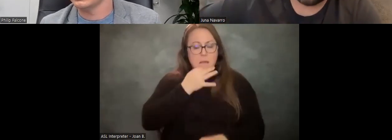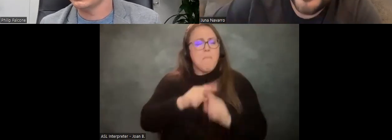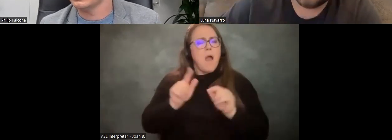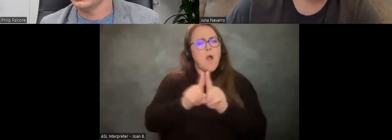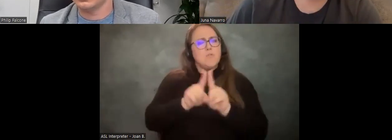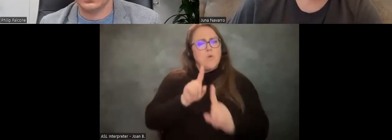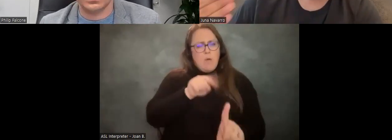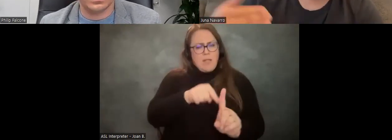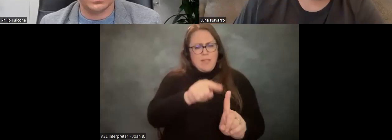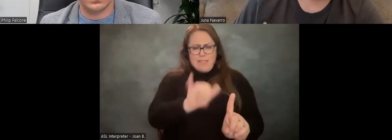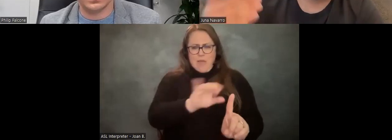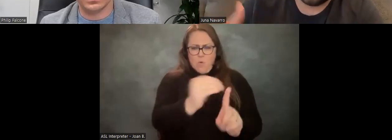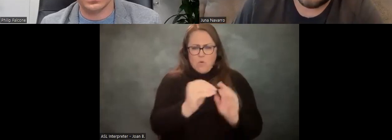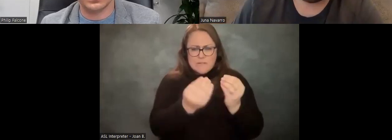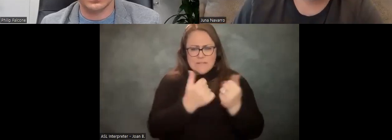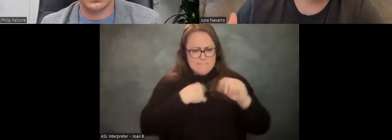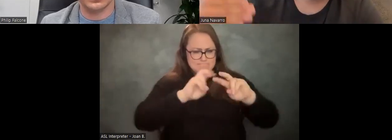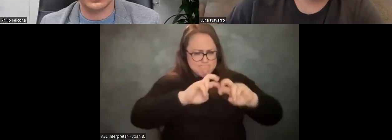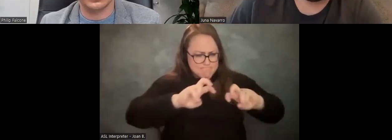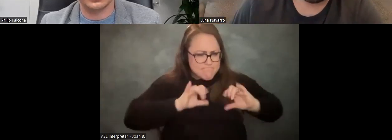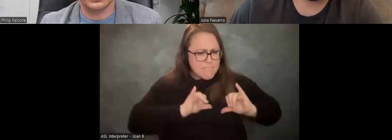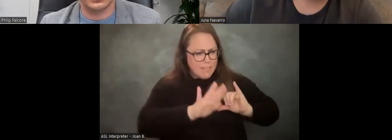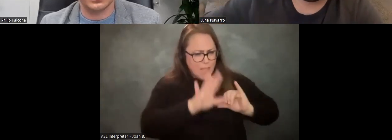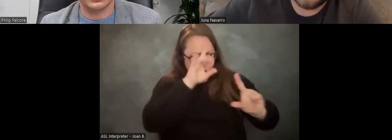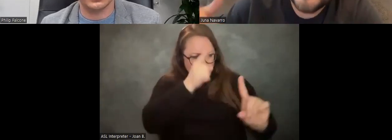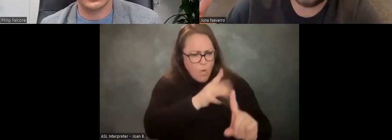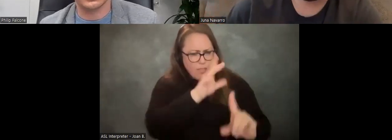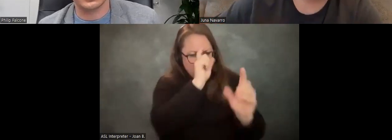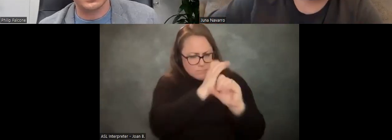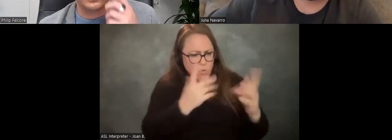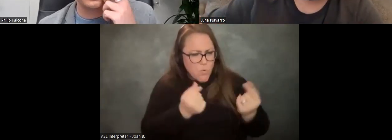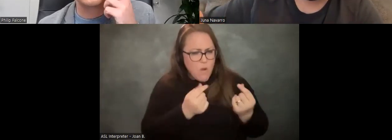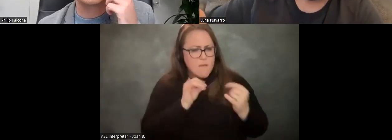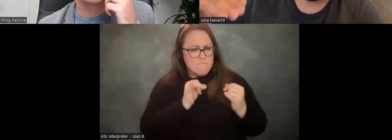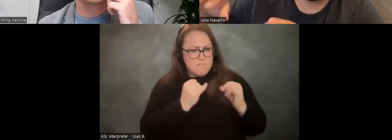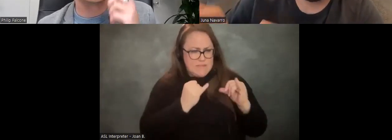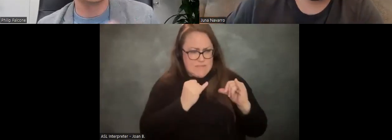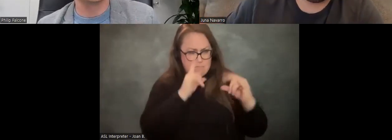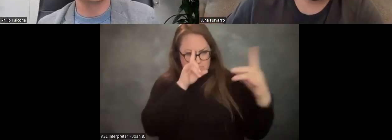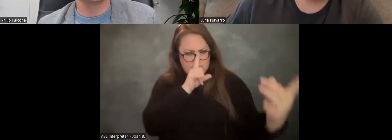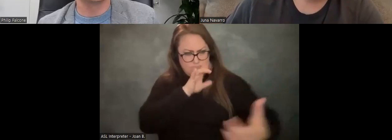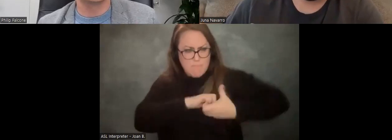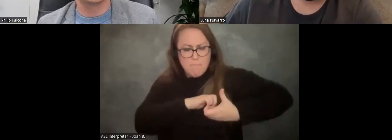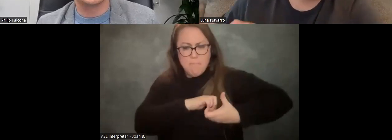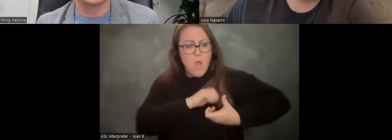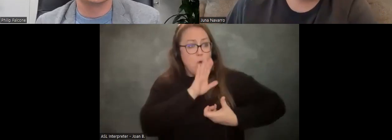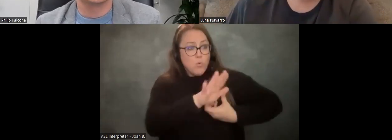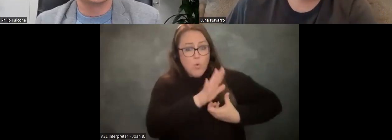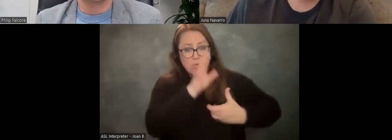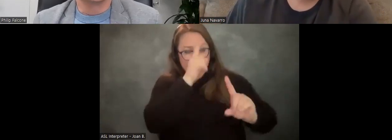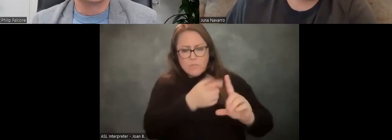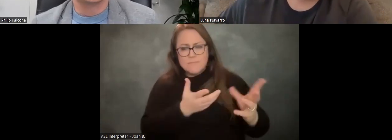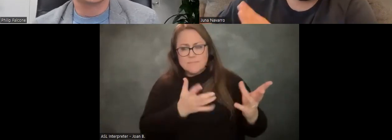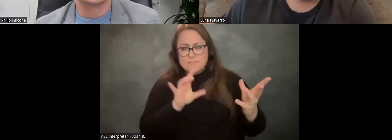and their practices. I also align myself with their visions and their initiatives, or basically what are your themes and what are your